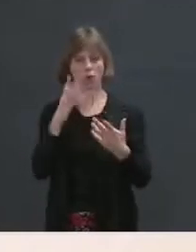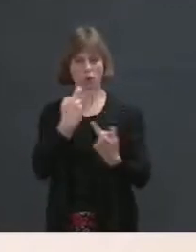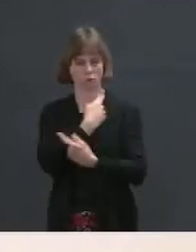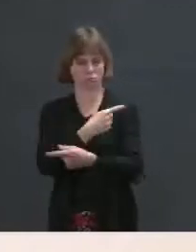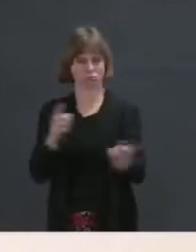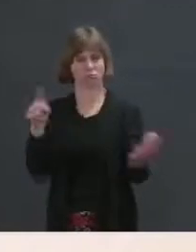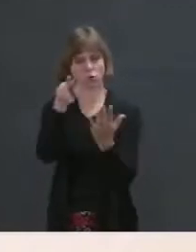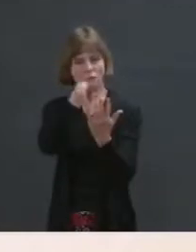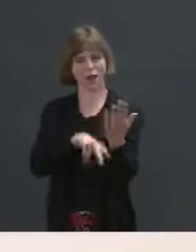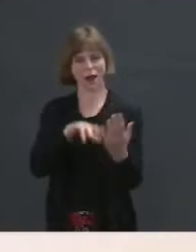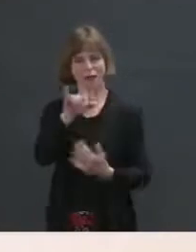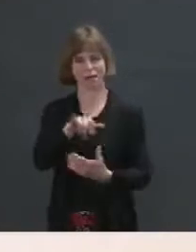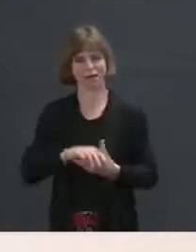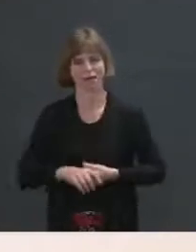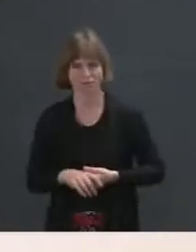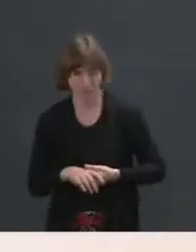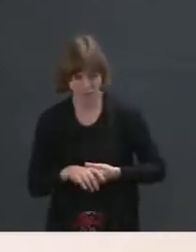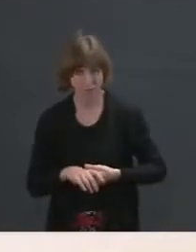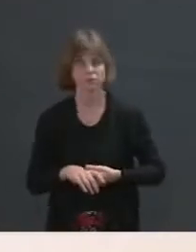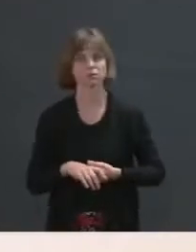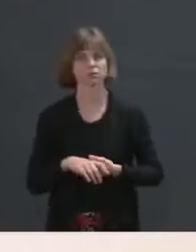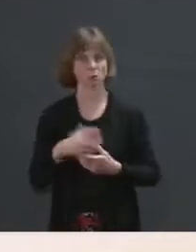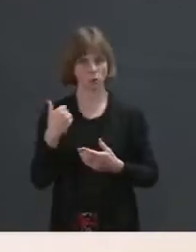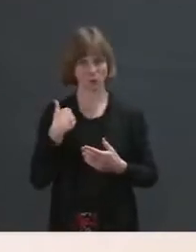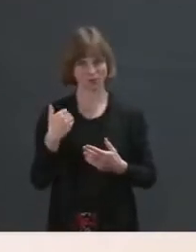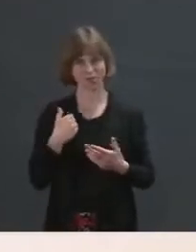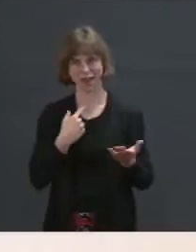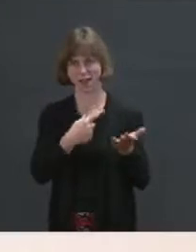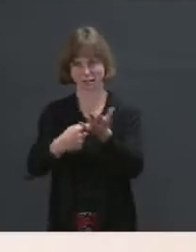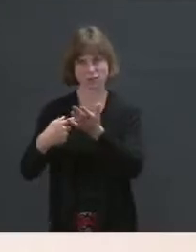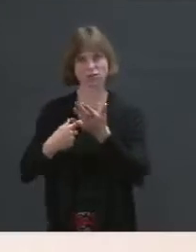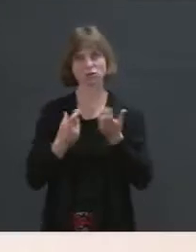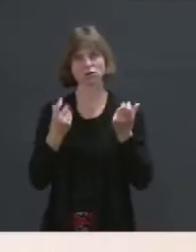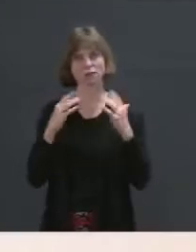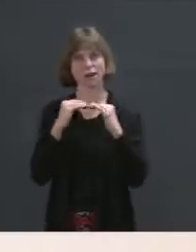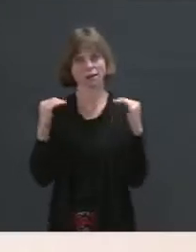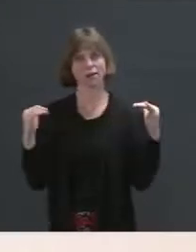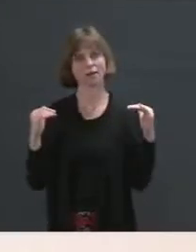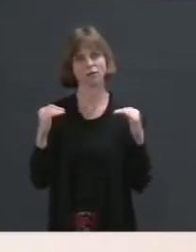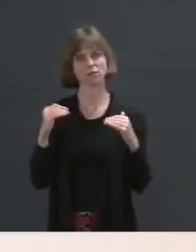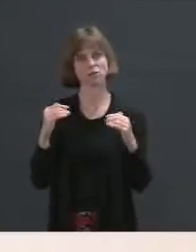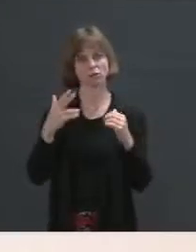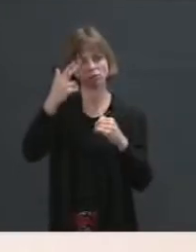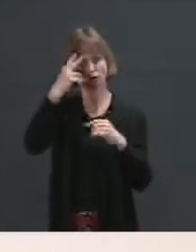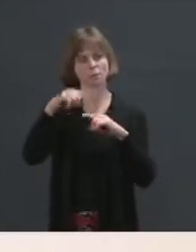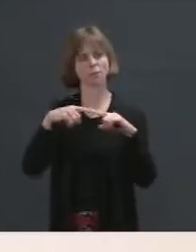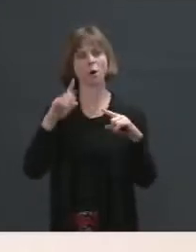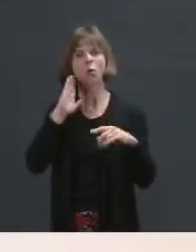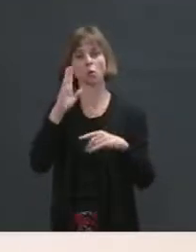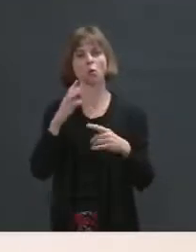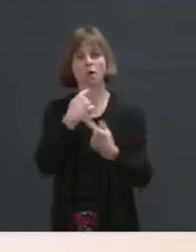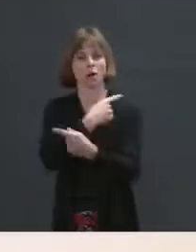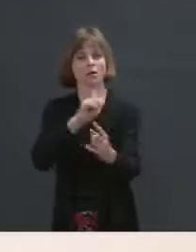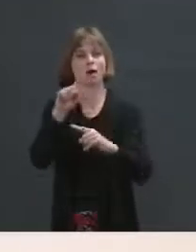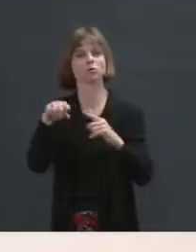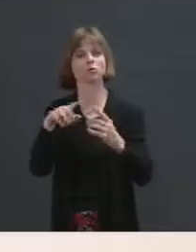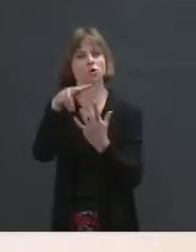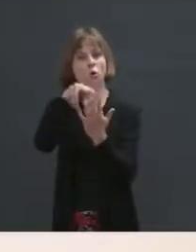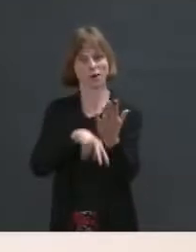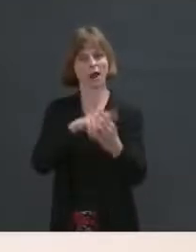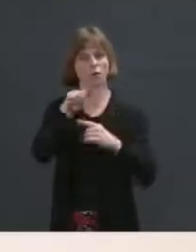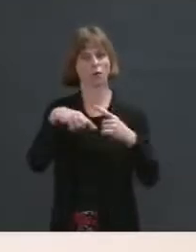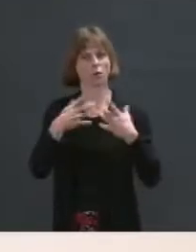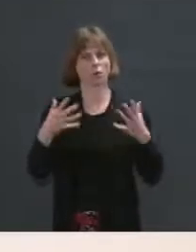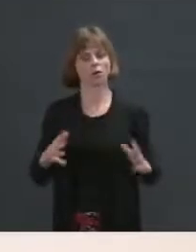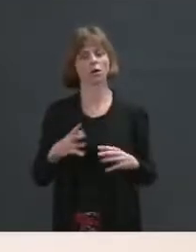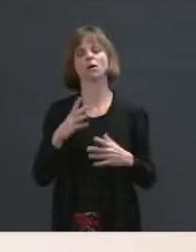Of course, we've had engagements at many levels with the Saudis to date, but we'll do a readout once we conclude the call. Do you have a status update on Neera